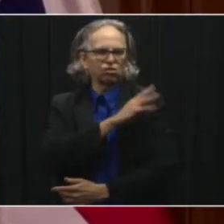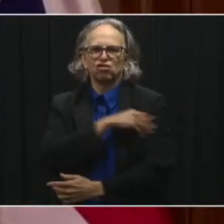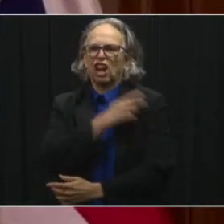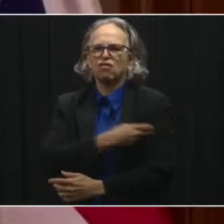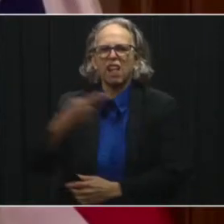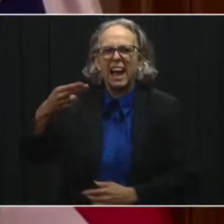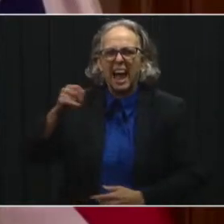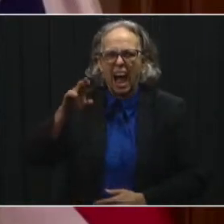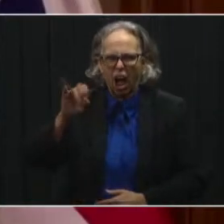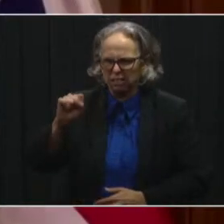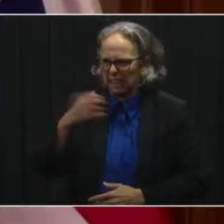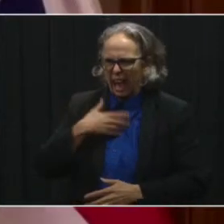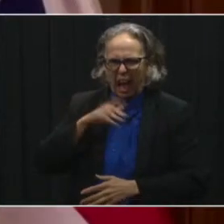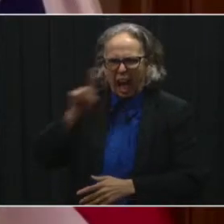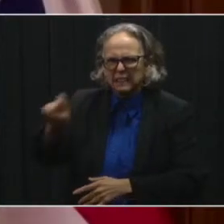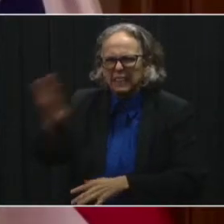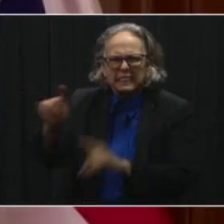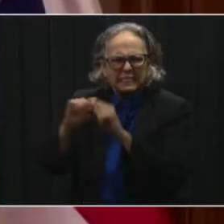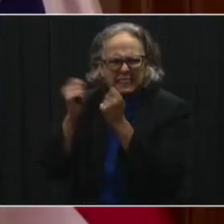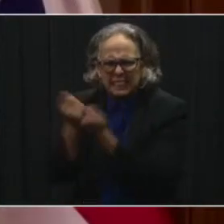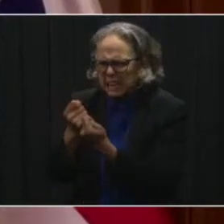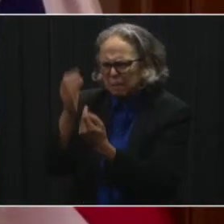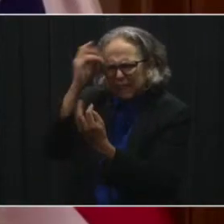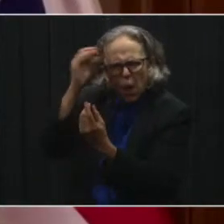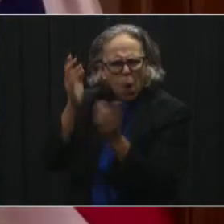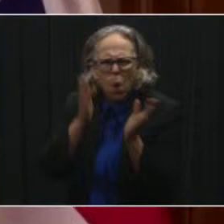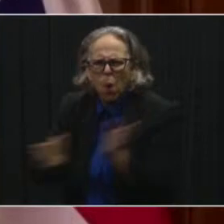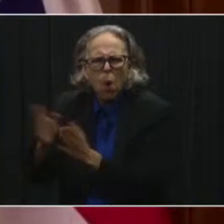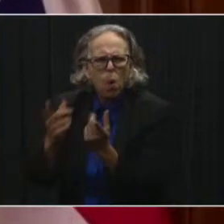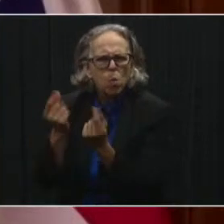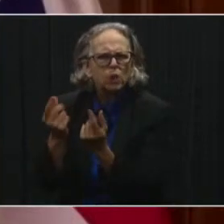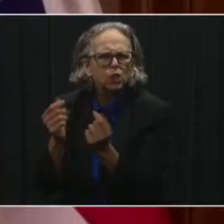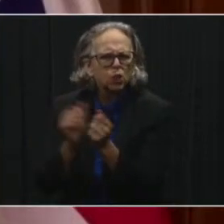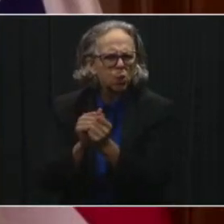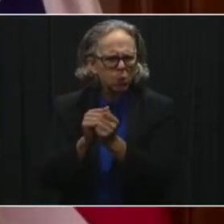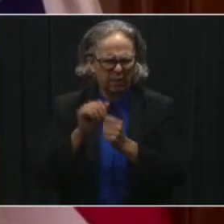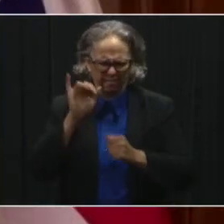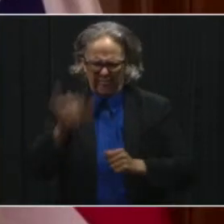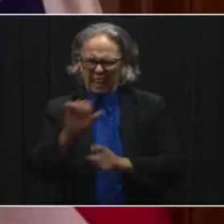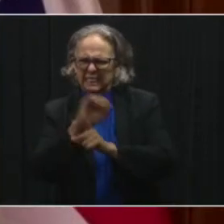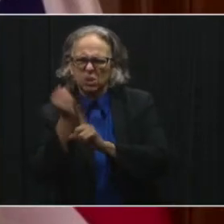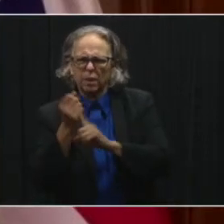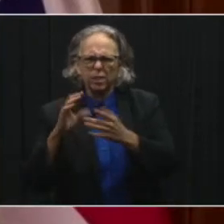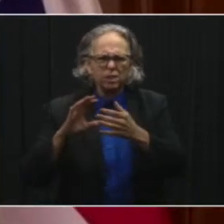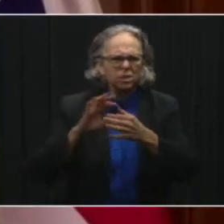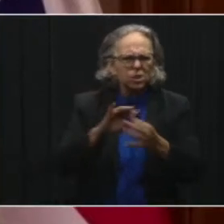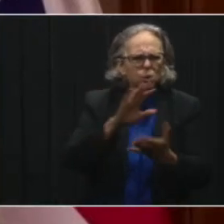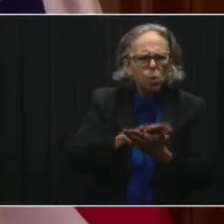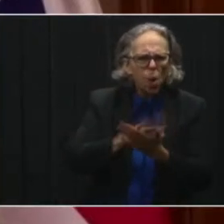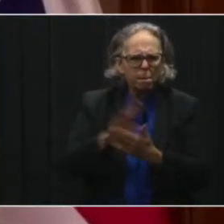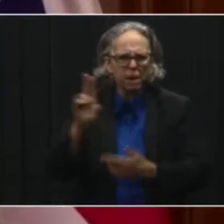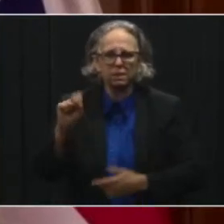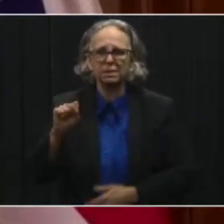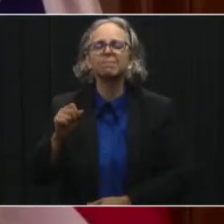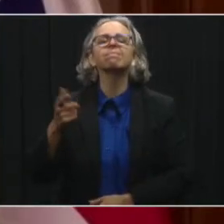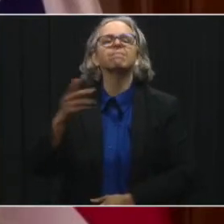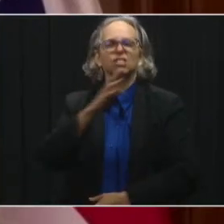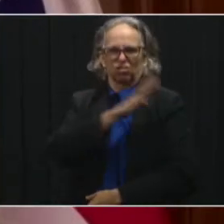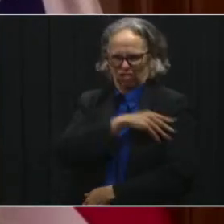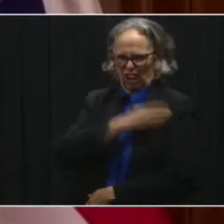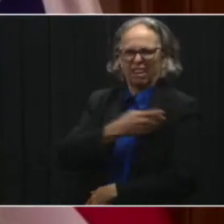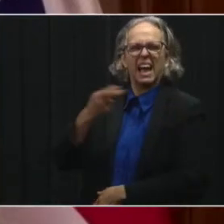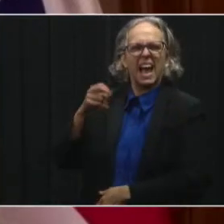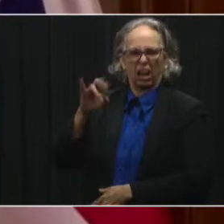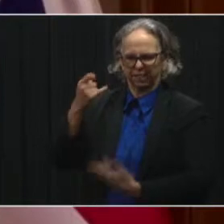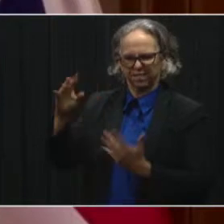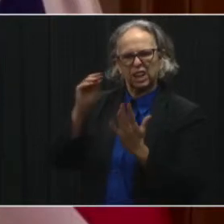what's can be done. General Harris is in the process of putting a option together, and we